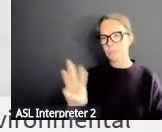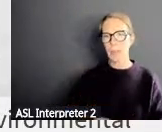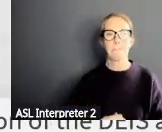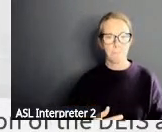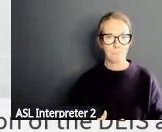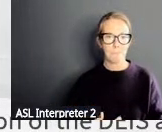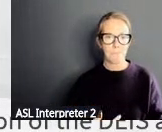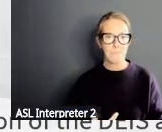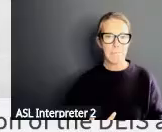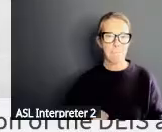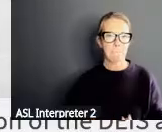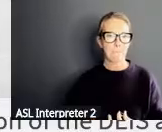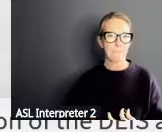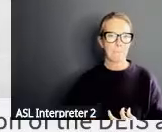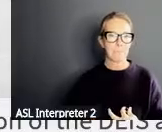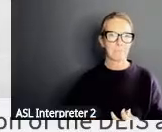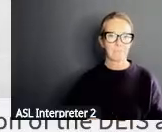please.